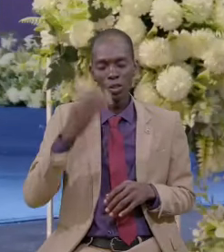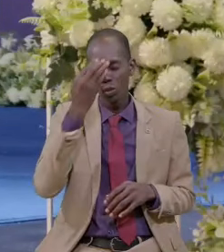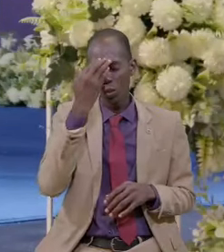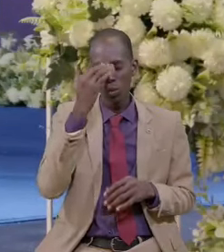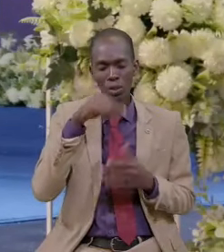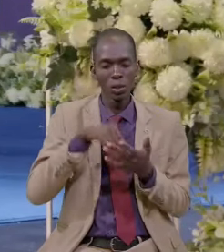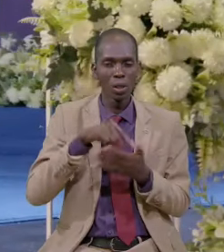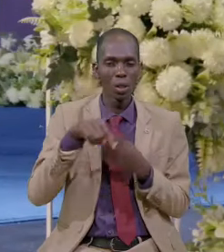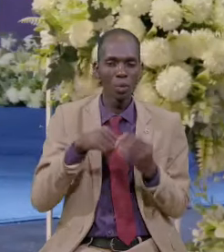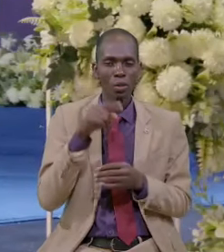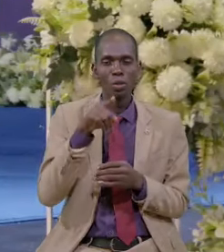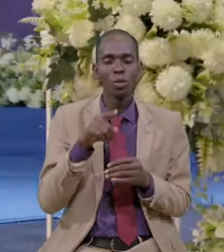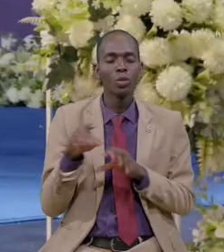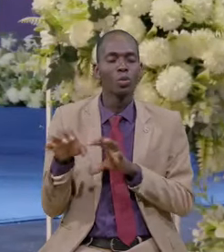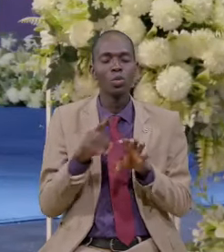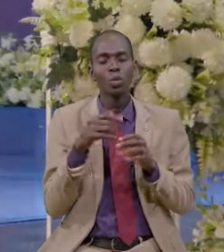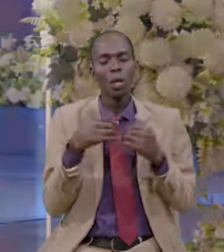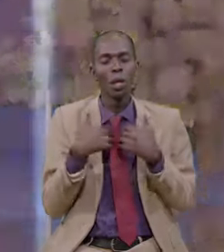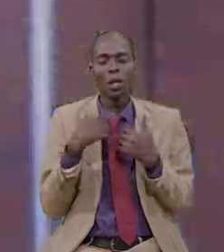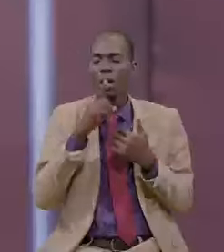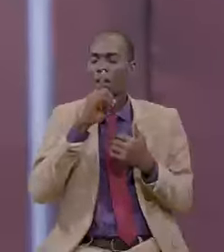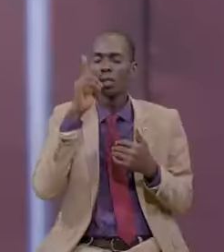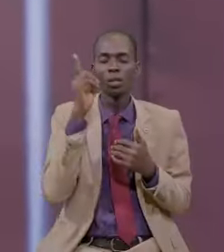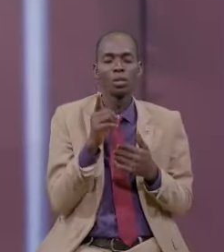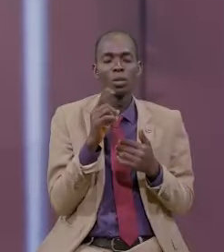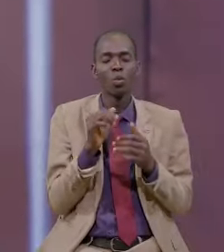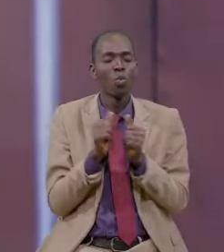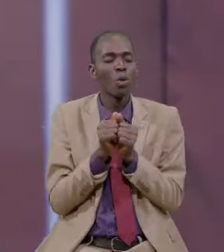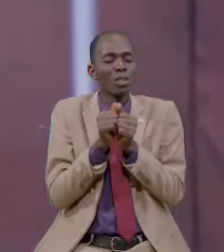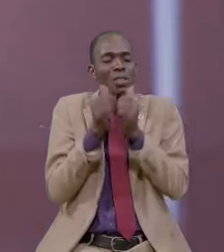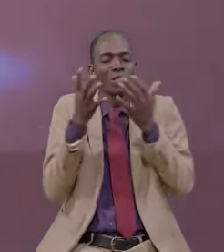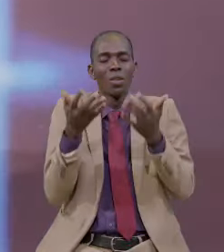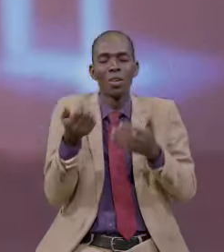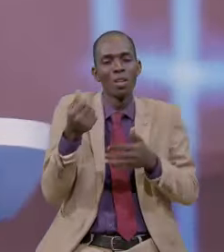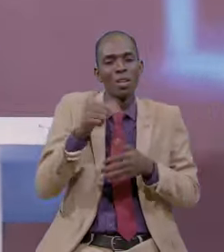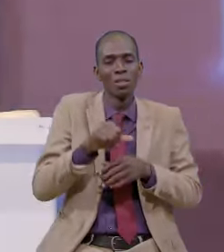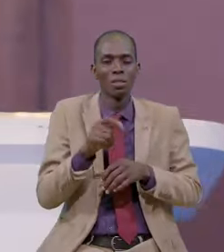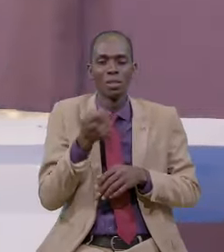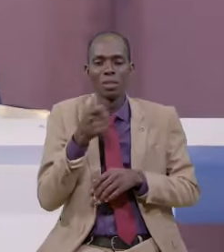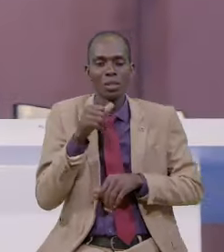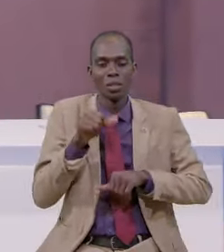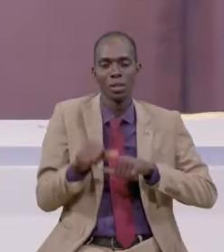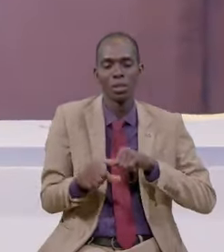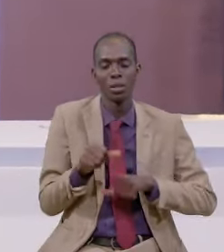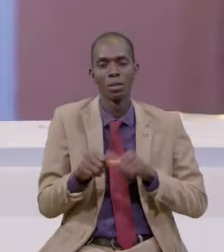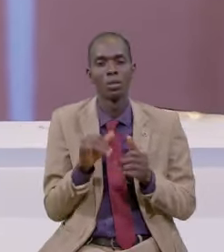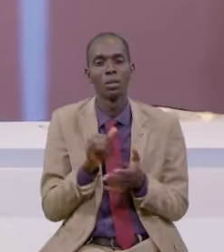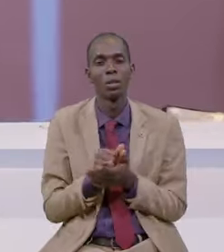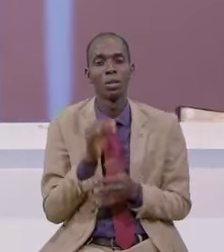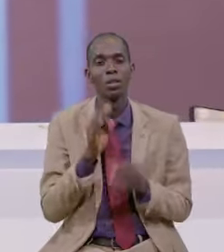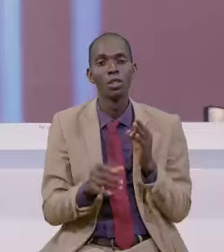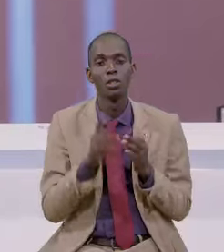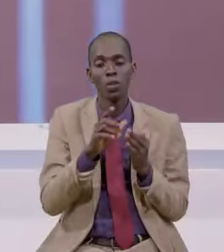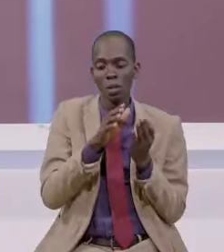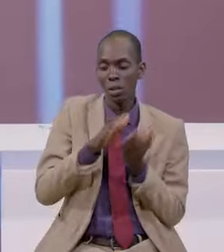have assurance without any shadow of doubt that if you're left here